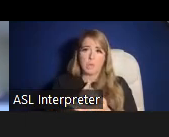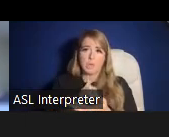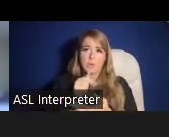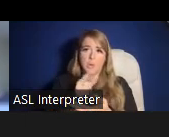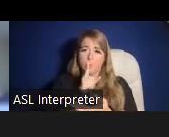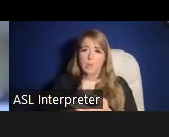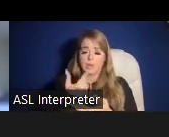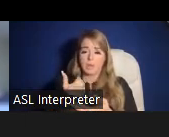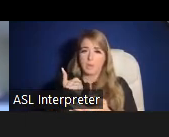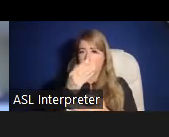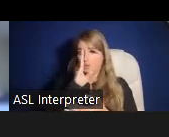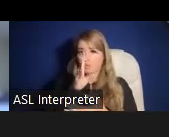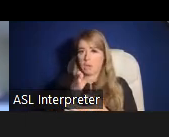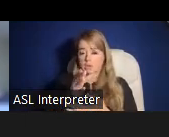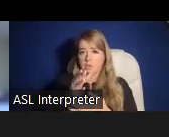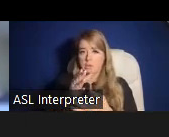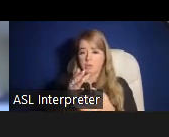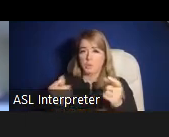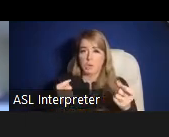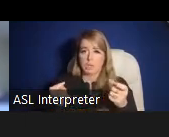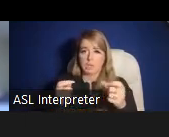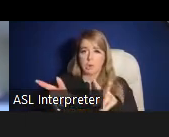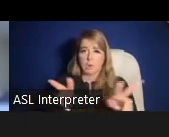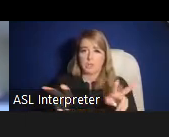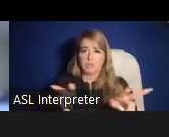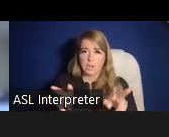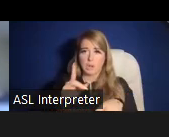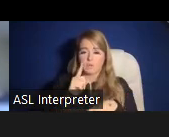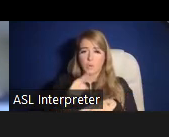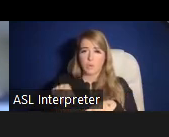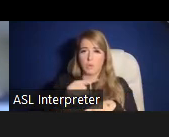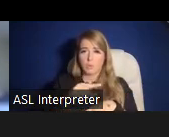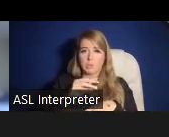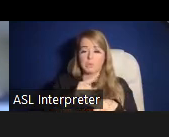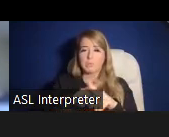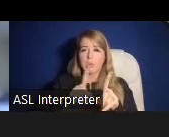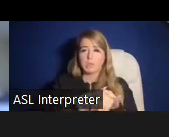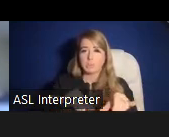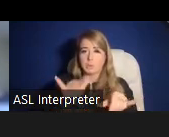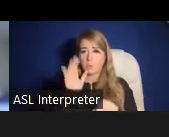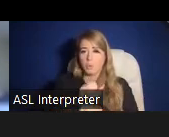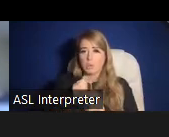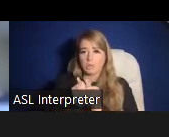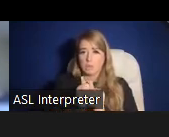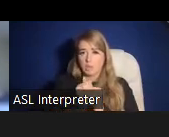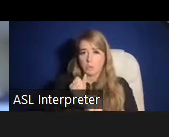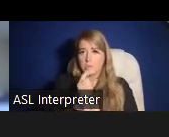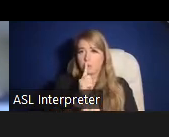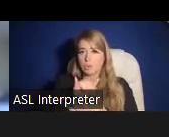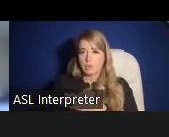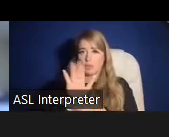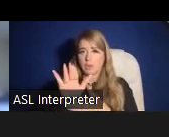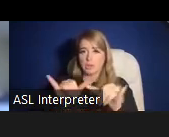have direct regulatory oversight over them, but to work with them to make sure that their